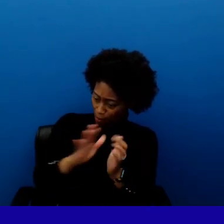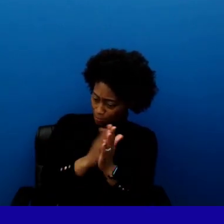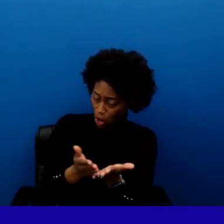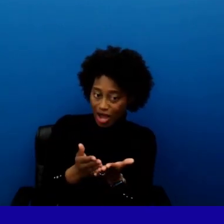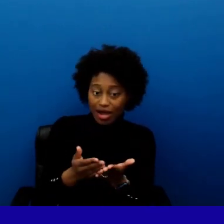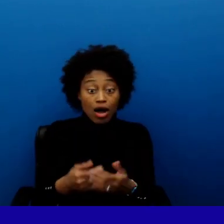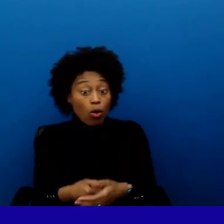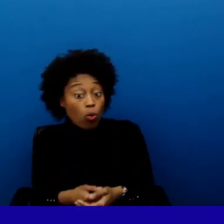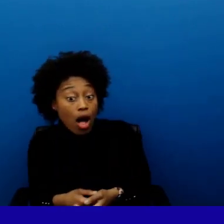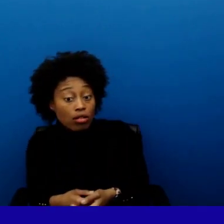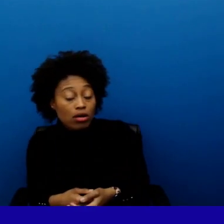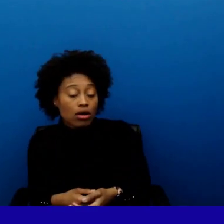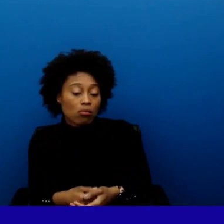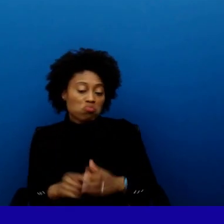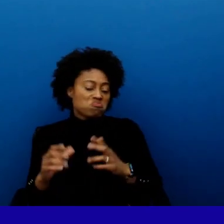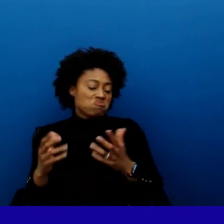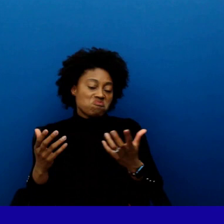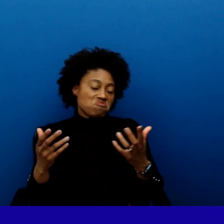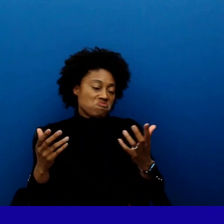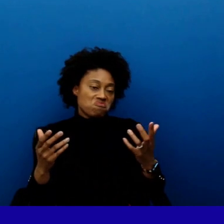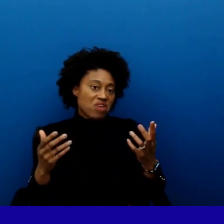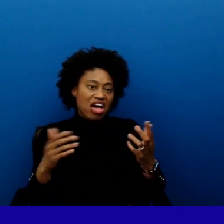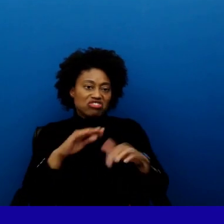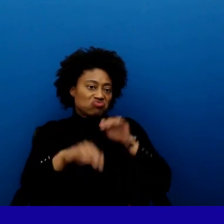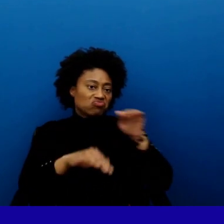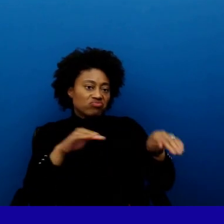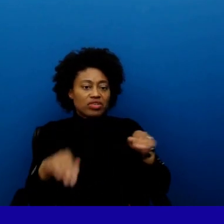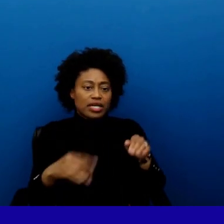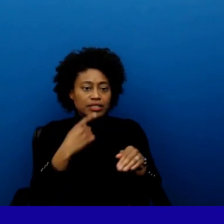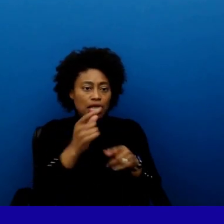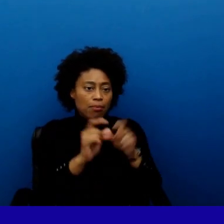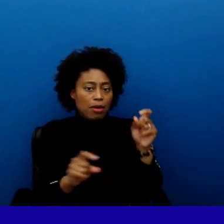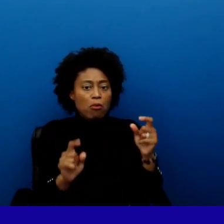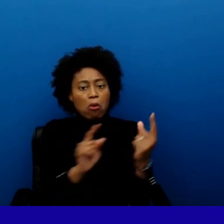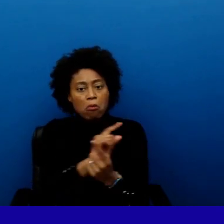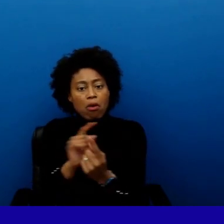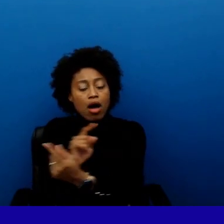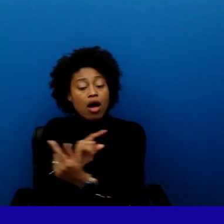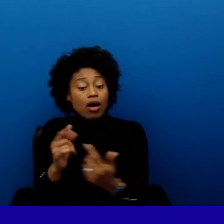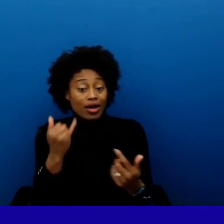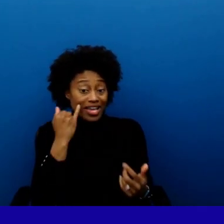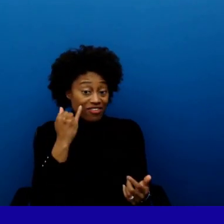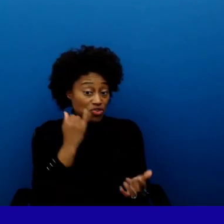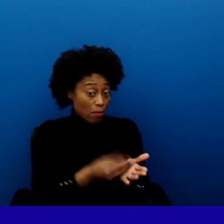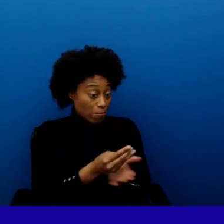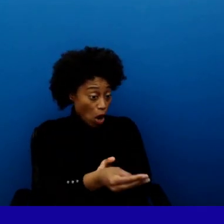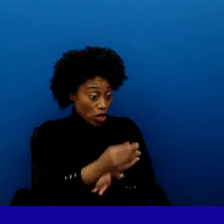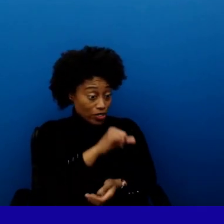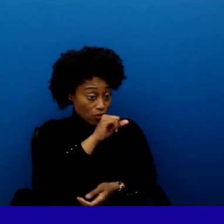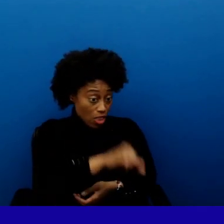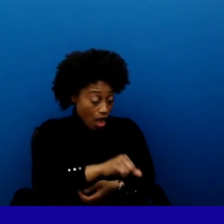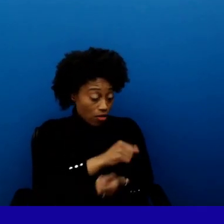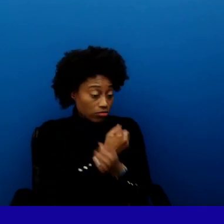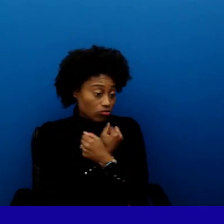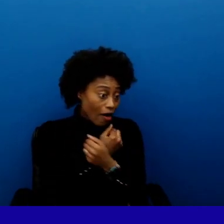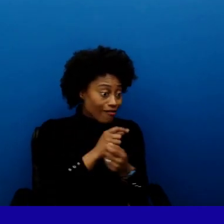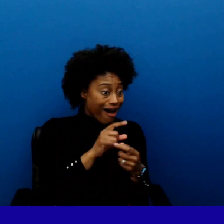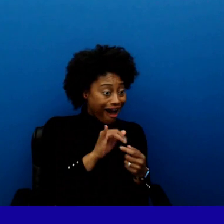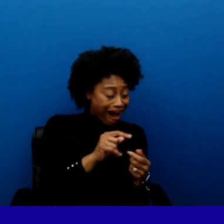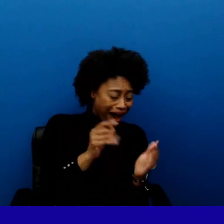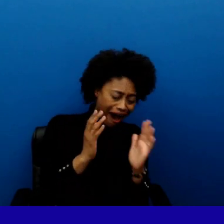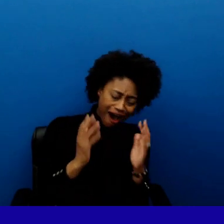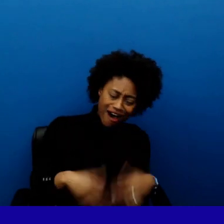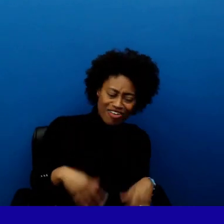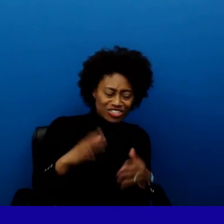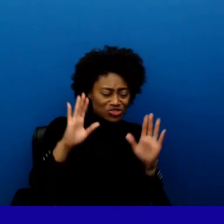your book? Um, if people, so word of mouth is still the number one way that people buy books. So if you bought